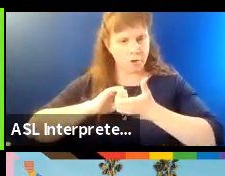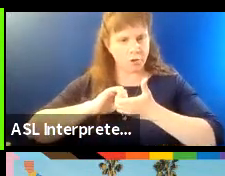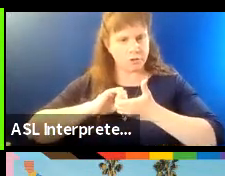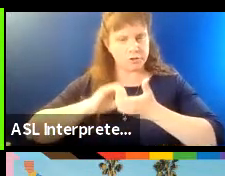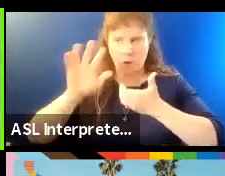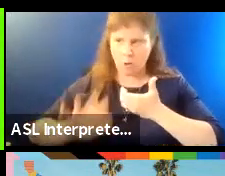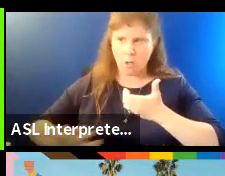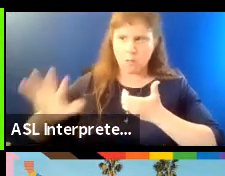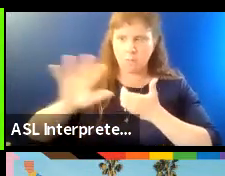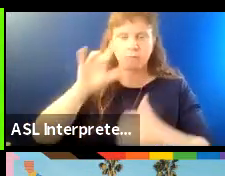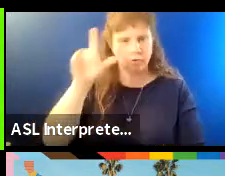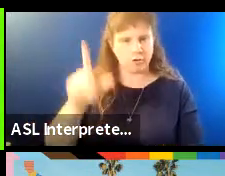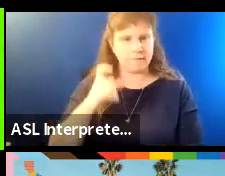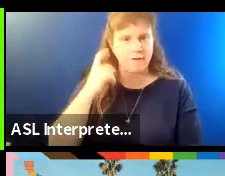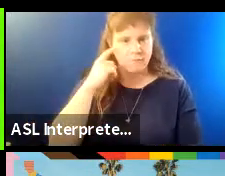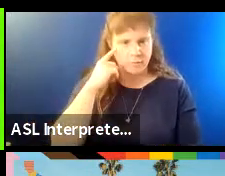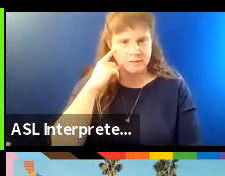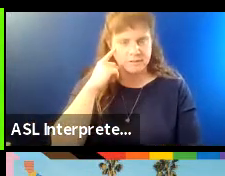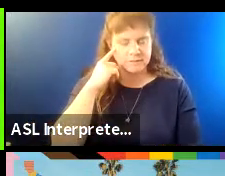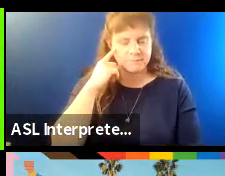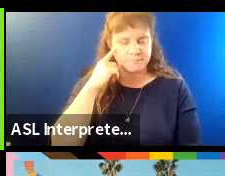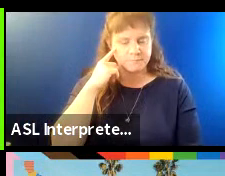government, the